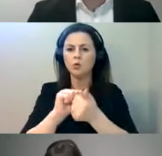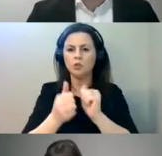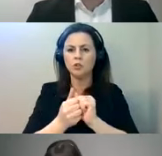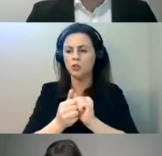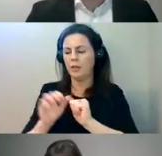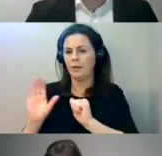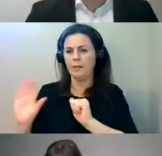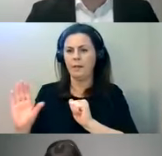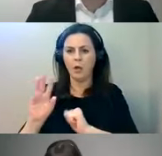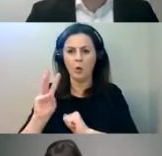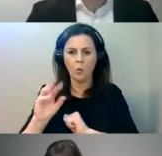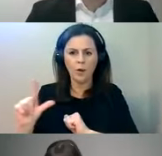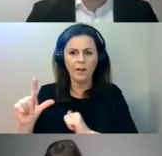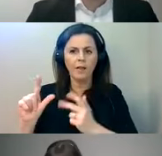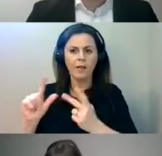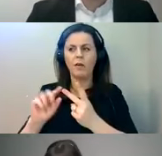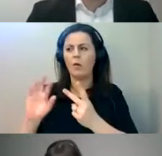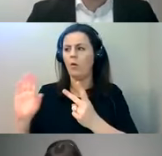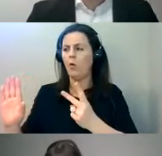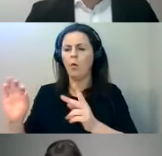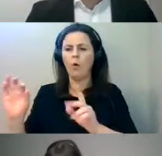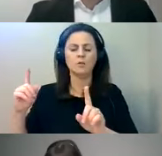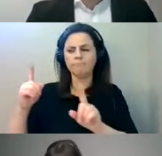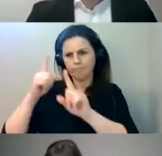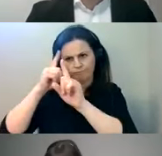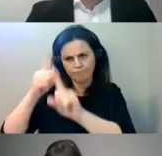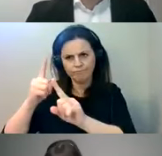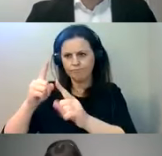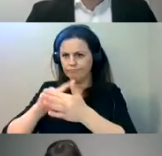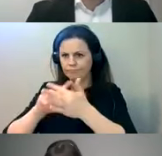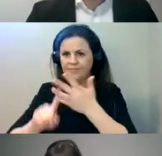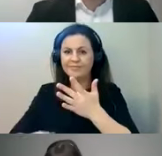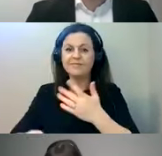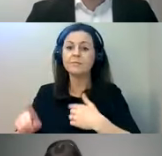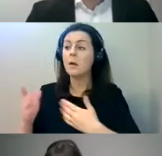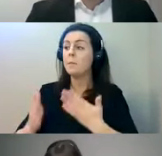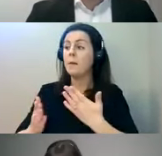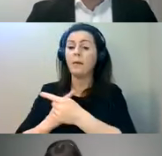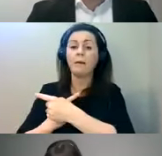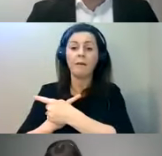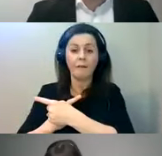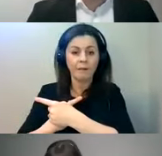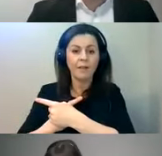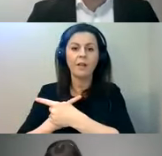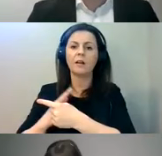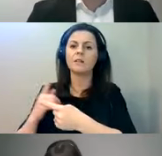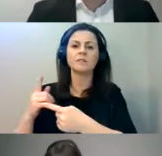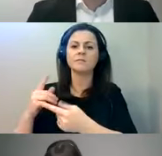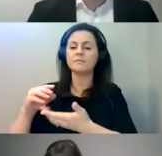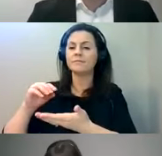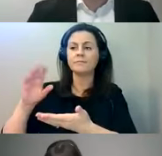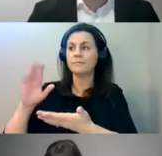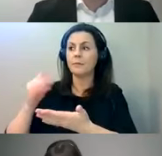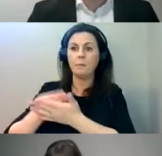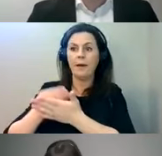or to change any other testamentary designations like the donor may have made in a designated RRSP